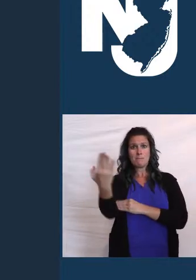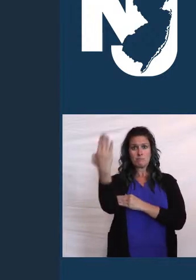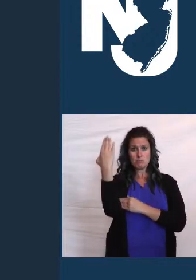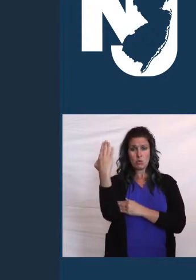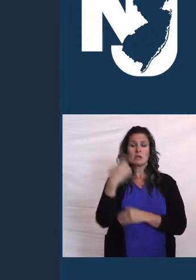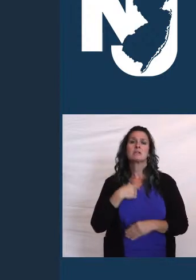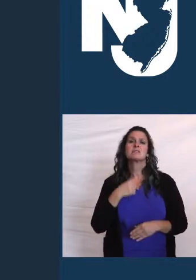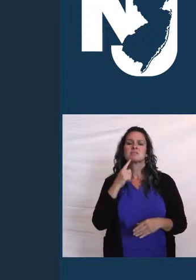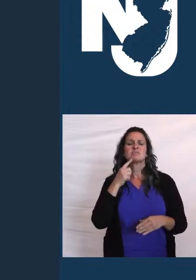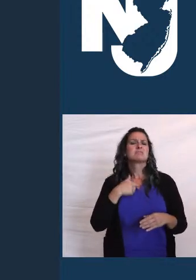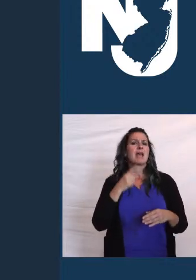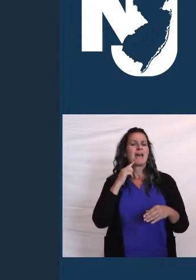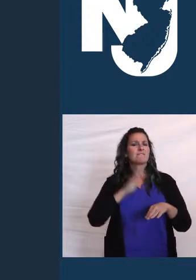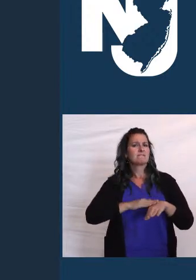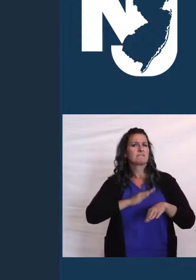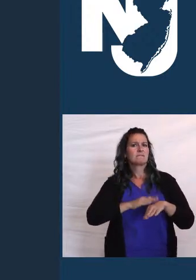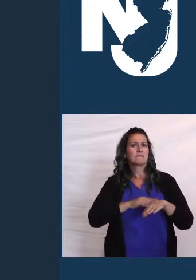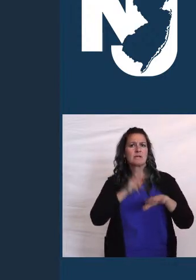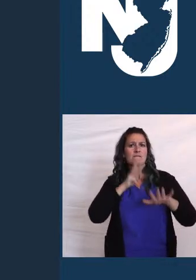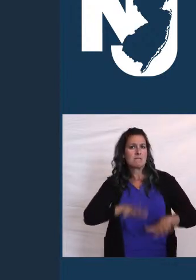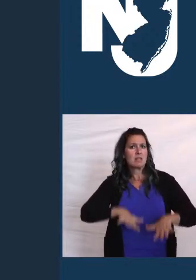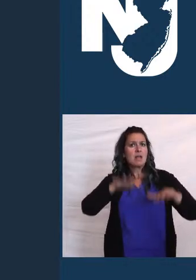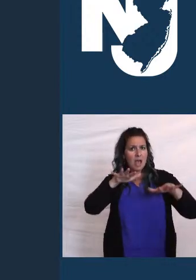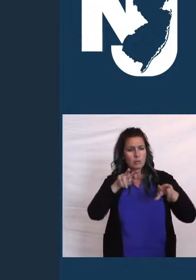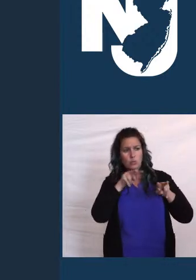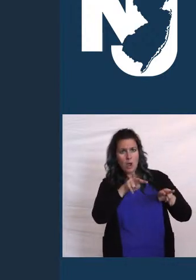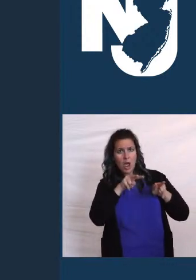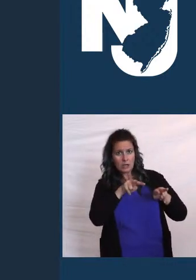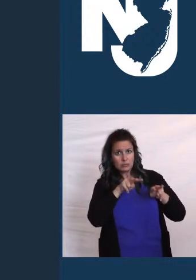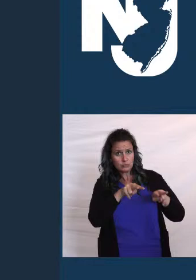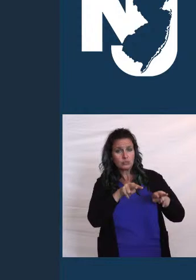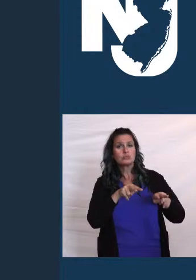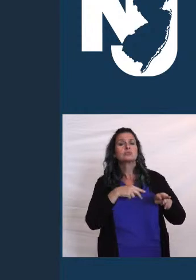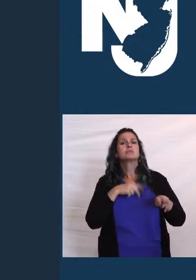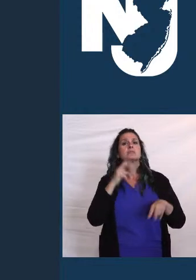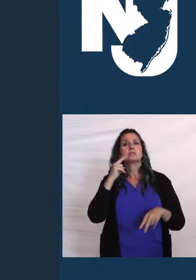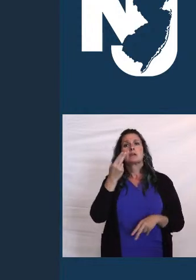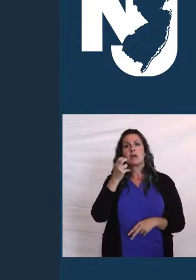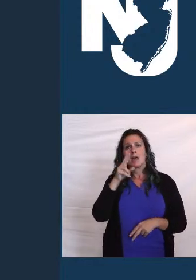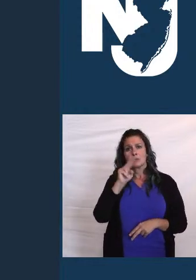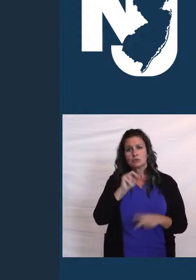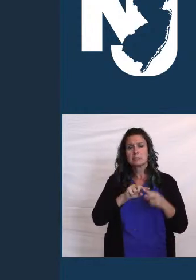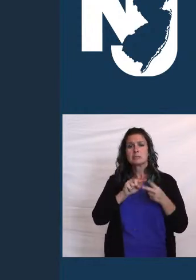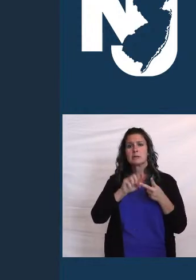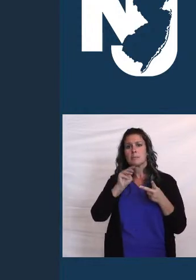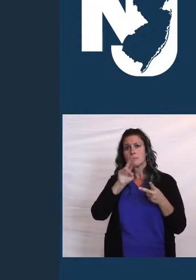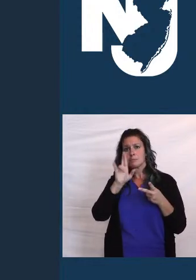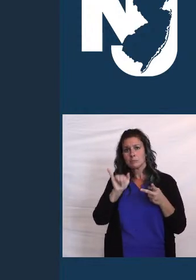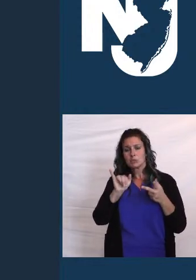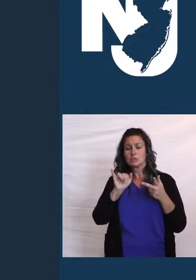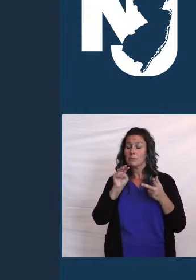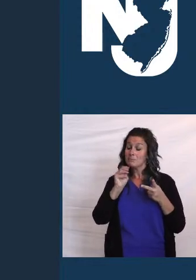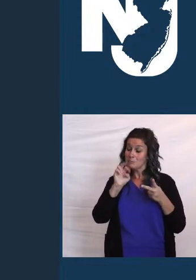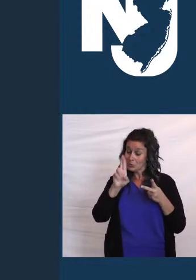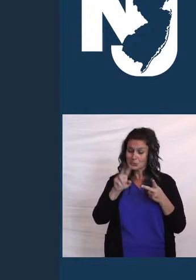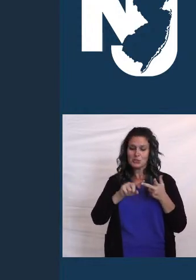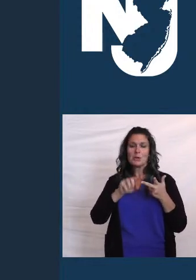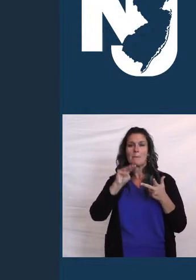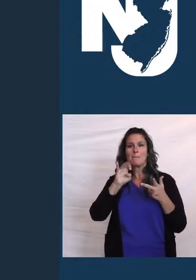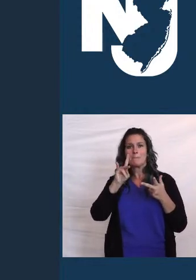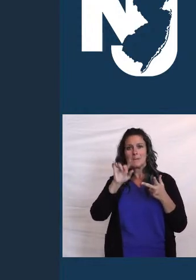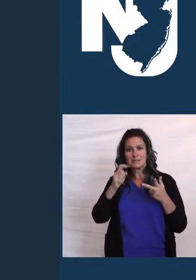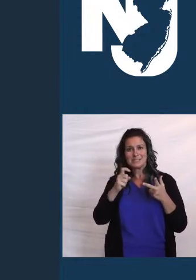flood watch has already been posted for Hunterdon, Mercer, Middlesex, Morris, Somerset, Sussex, and